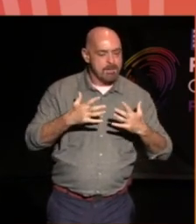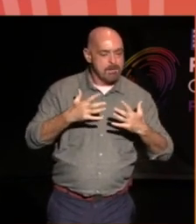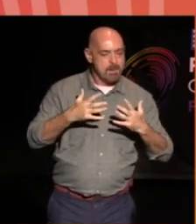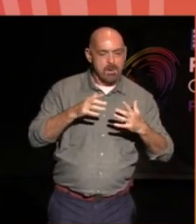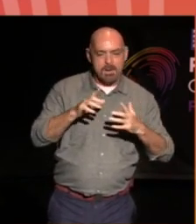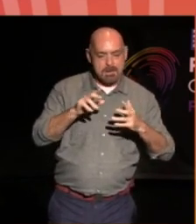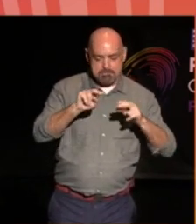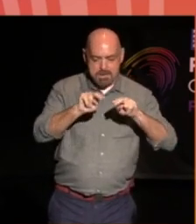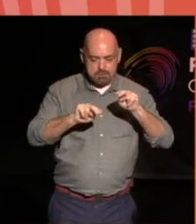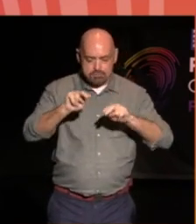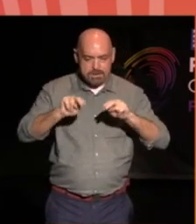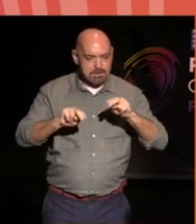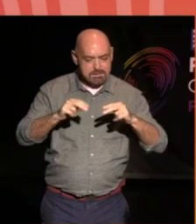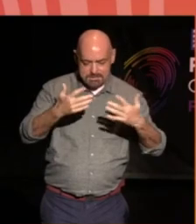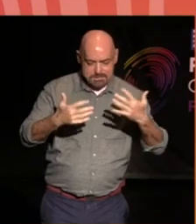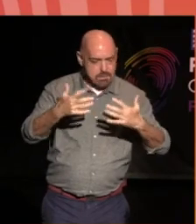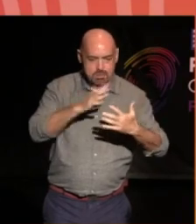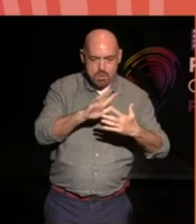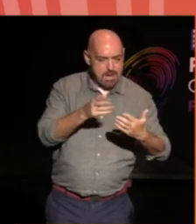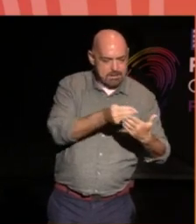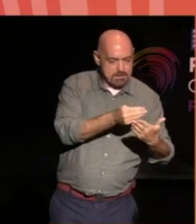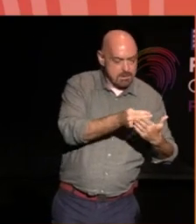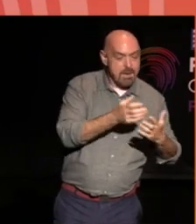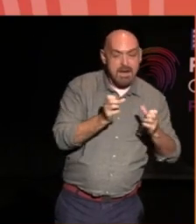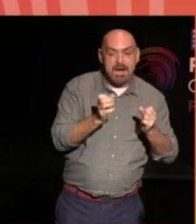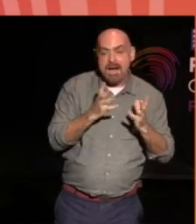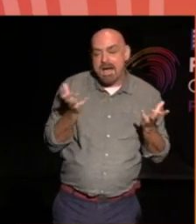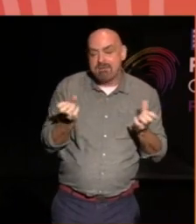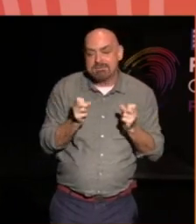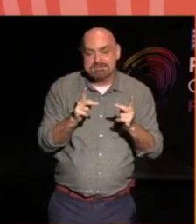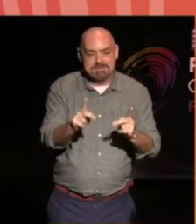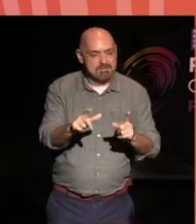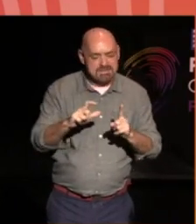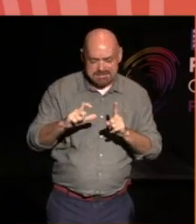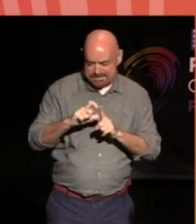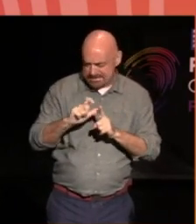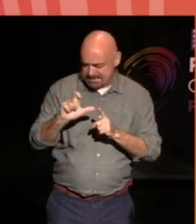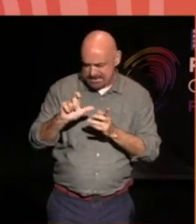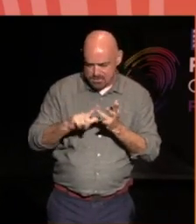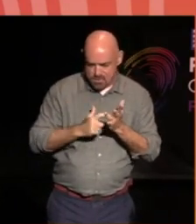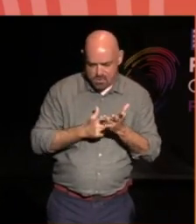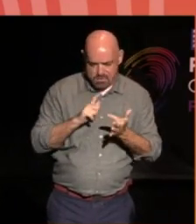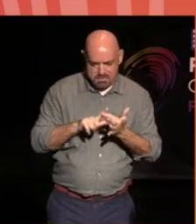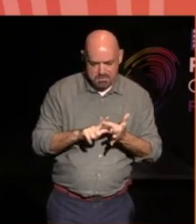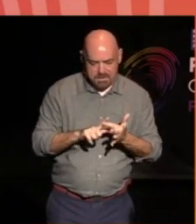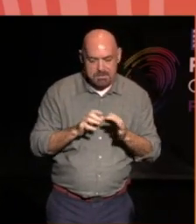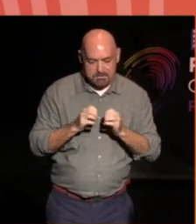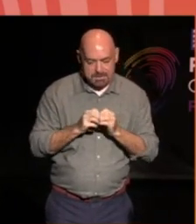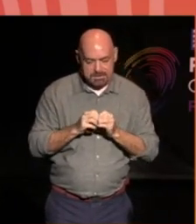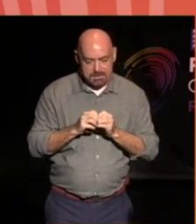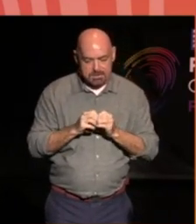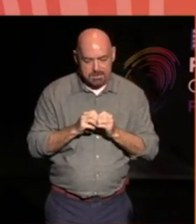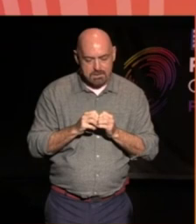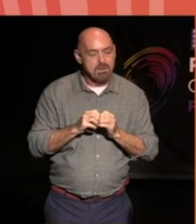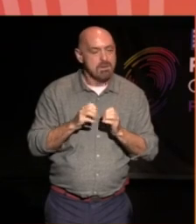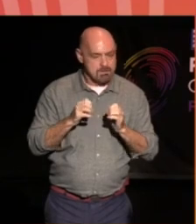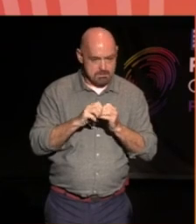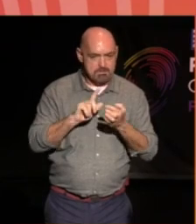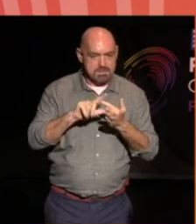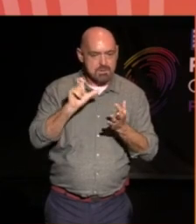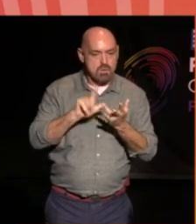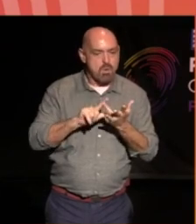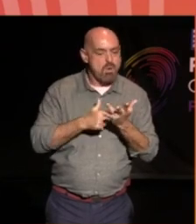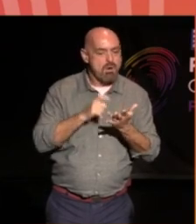not economic? There's, of course, systems like B Corp, which is a much, much more rounded way of accrediting